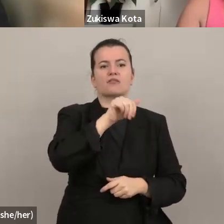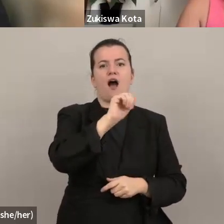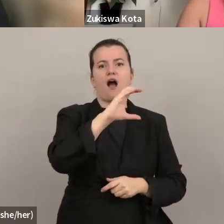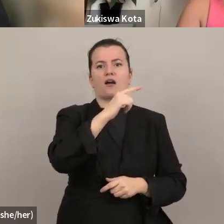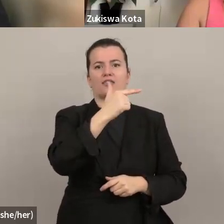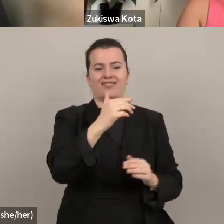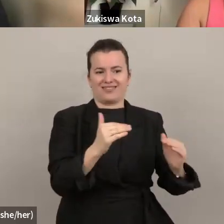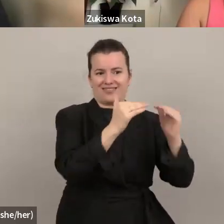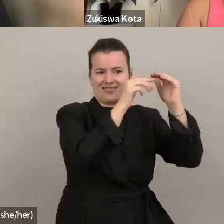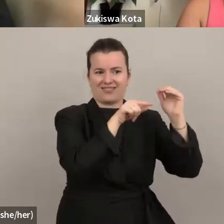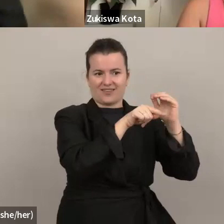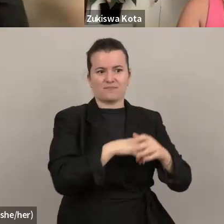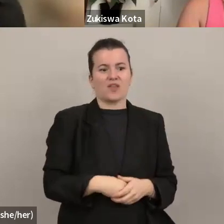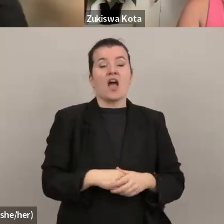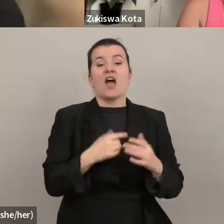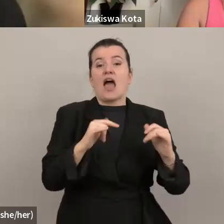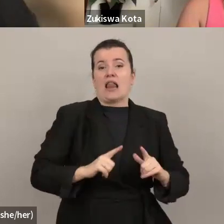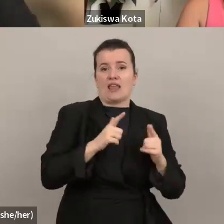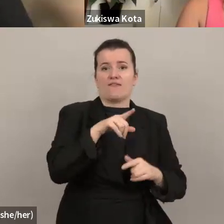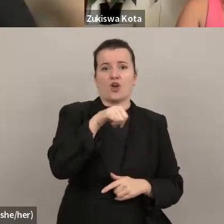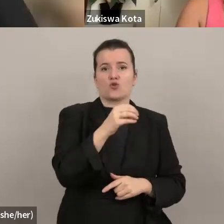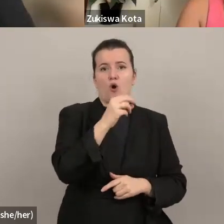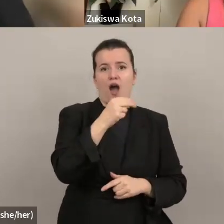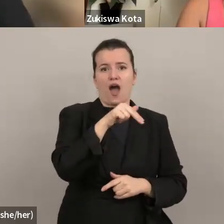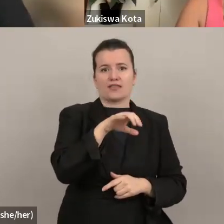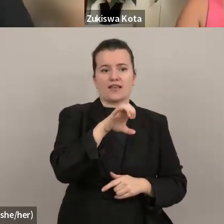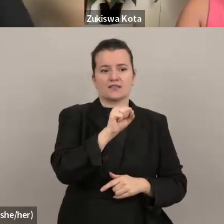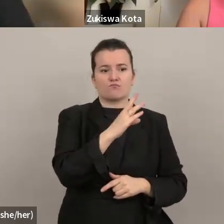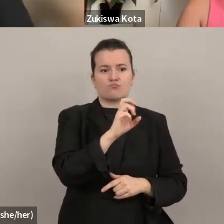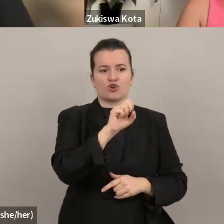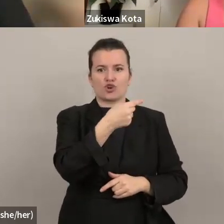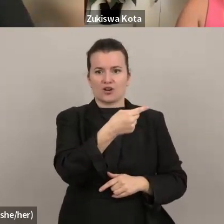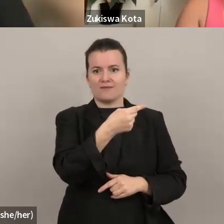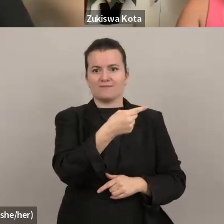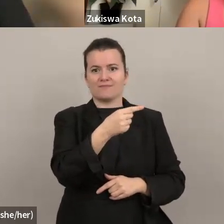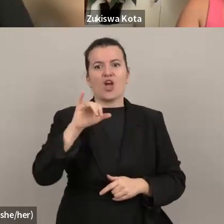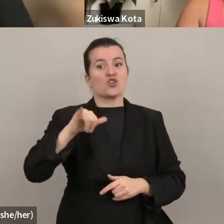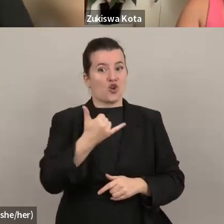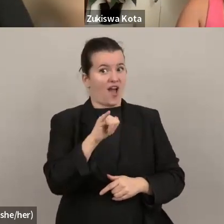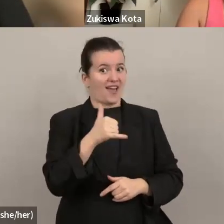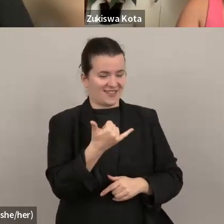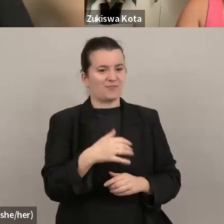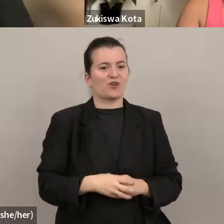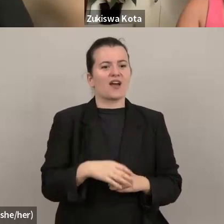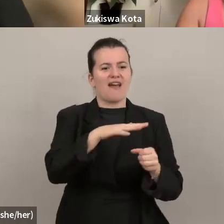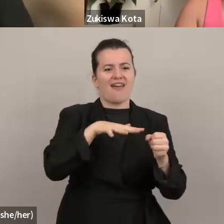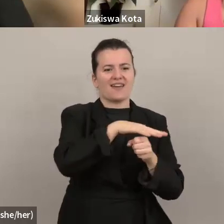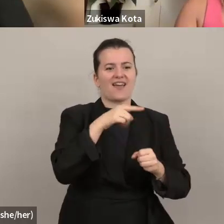conducting several trainings across a range of areas, including integrated development planning and municipal